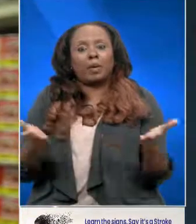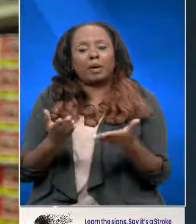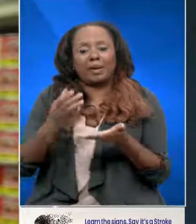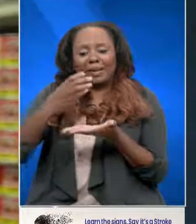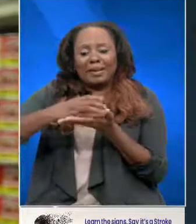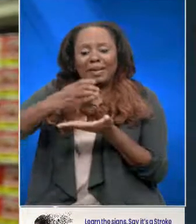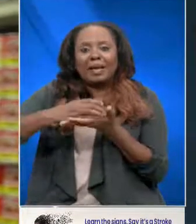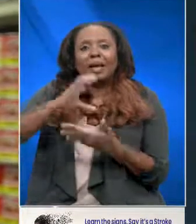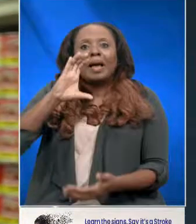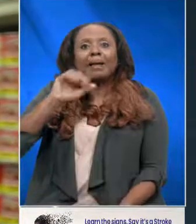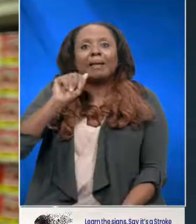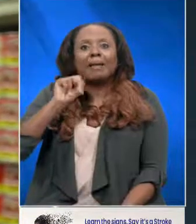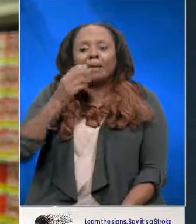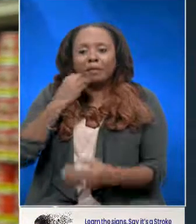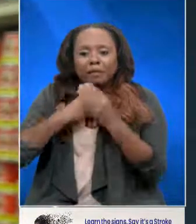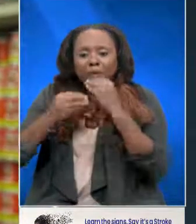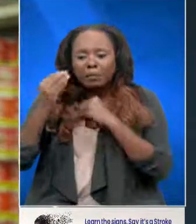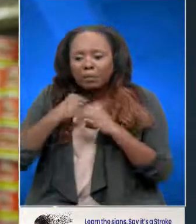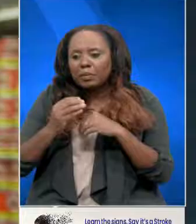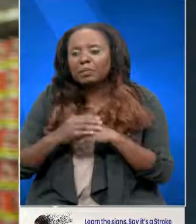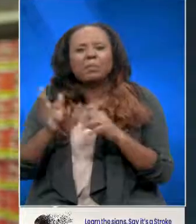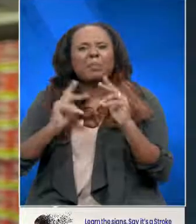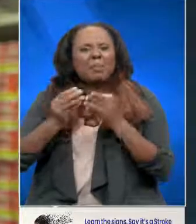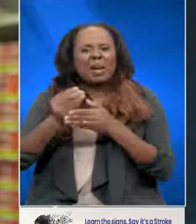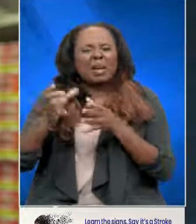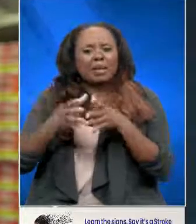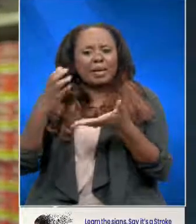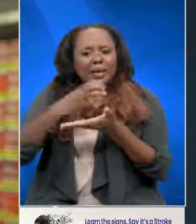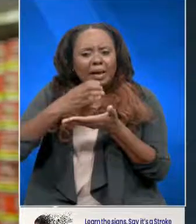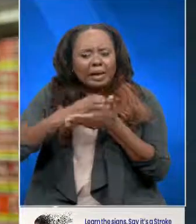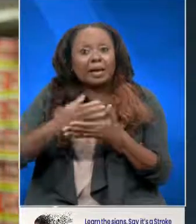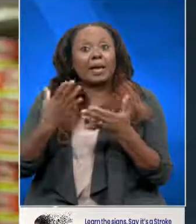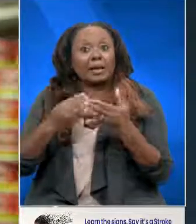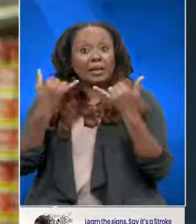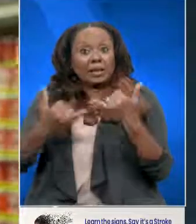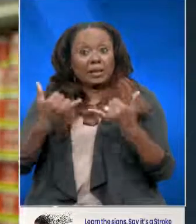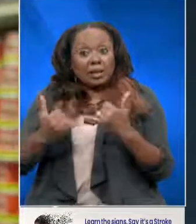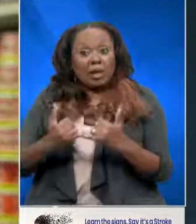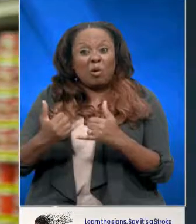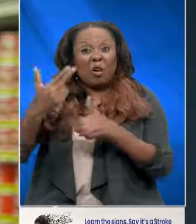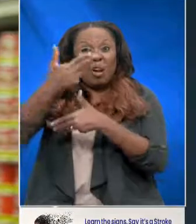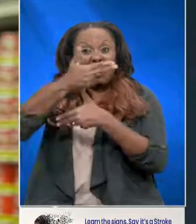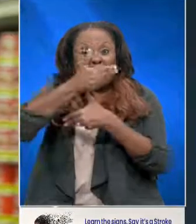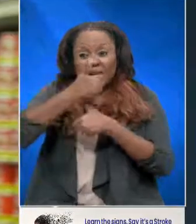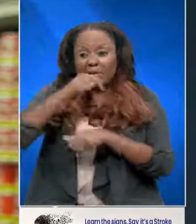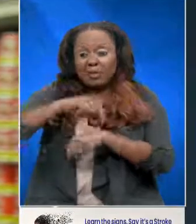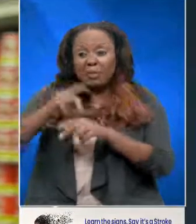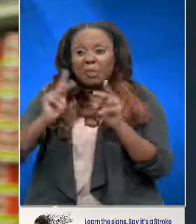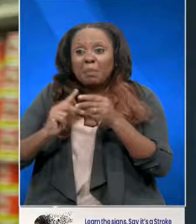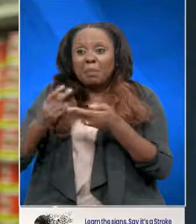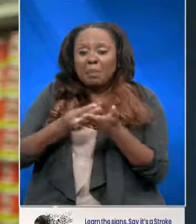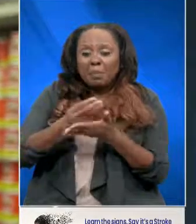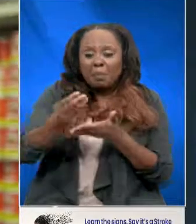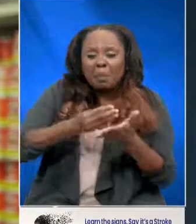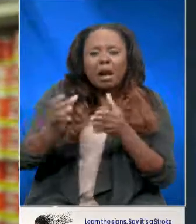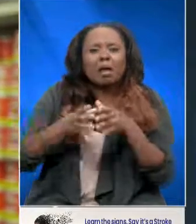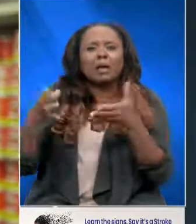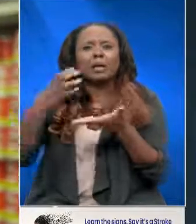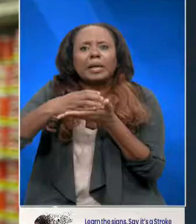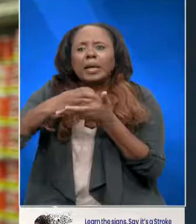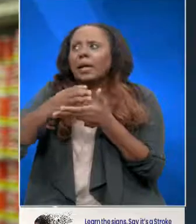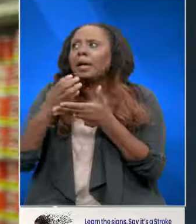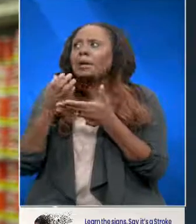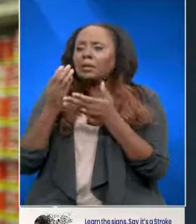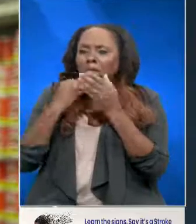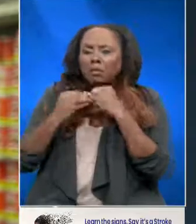and also it's hurricane season, so we tend to have a bunch of these stocked up in our cupboards. Now, I'm starting with corned beef today. That's a common food that we put with